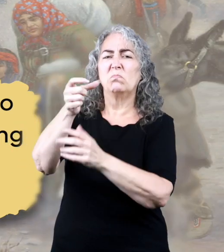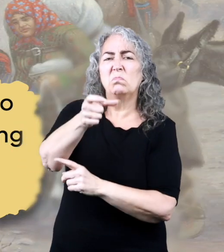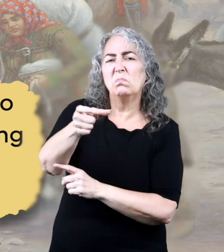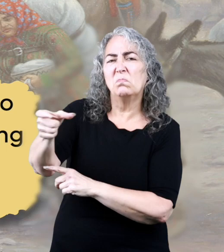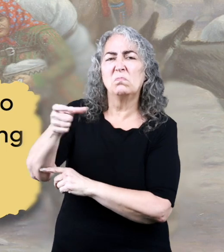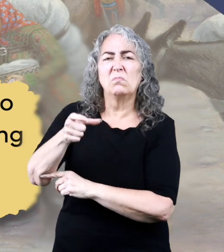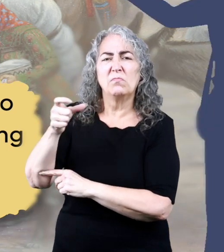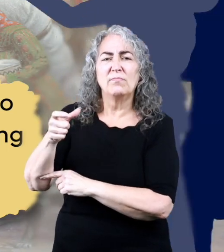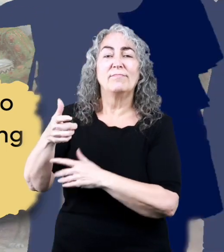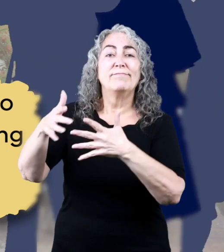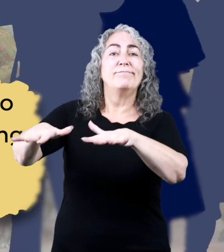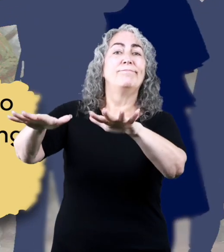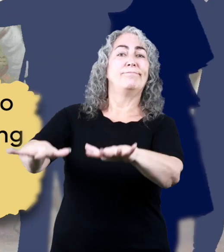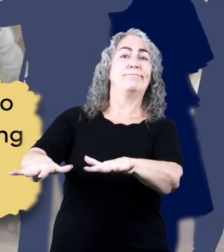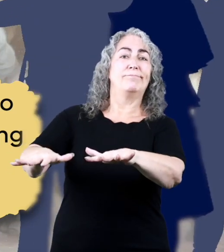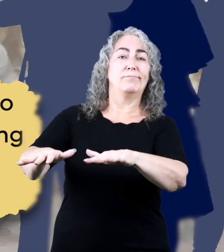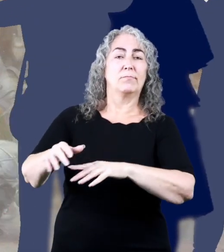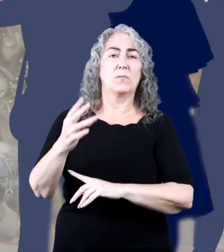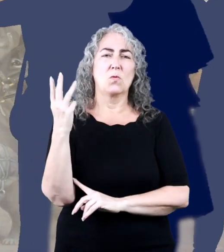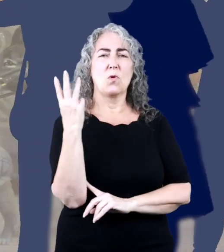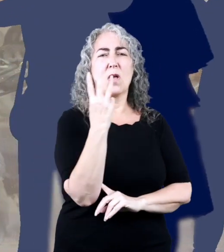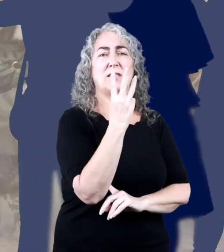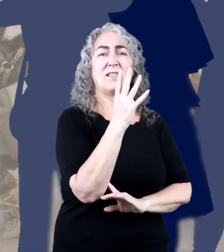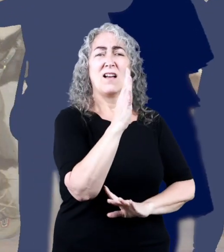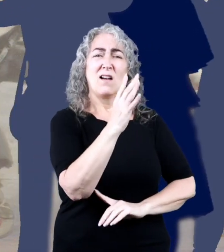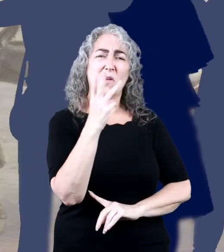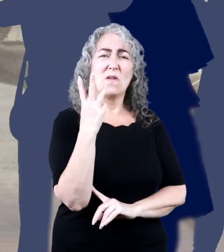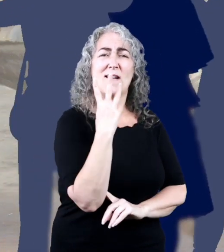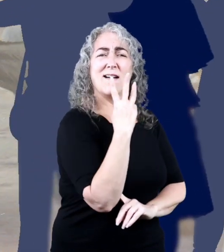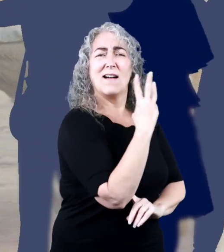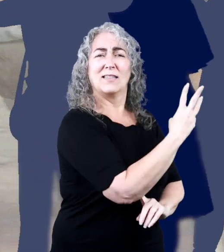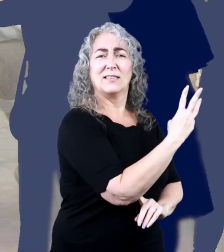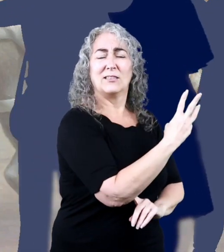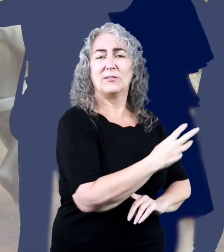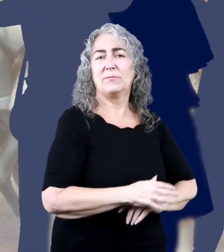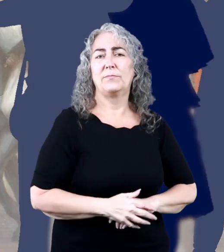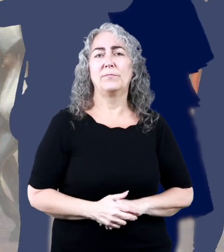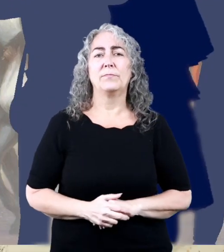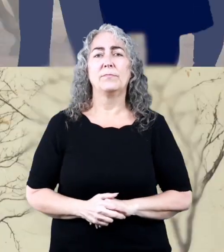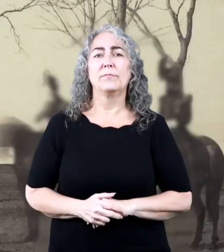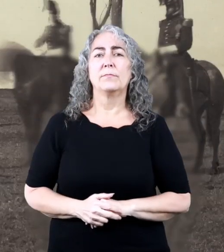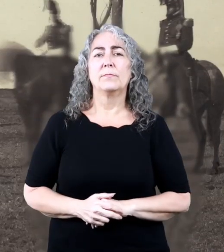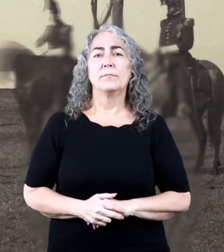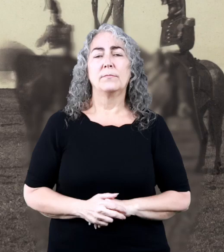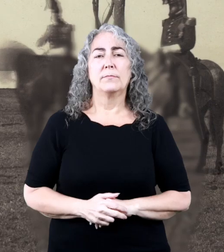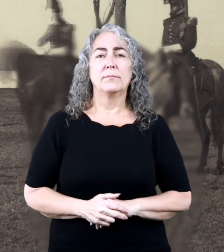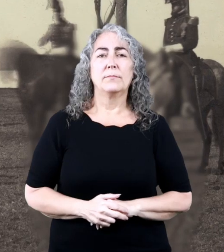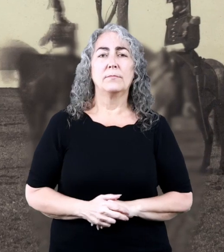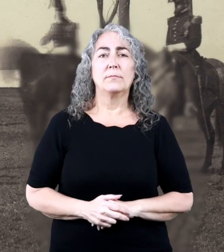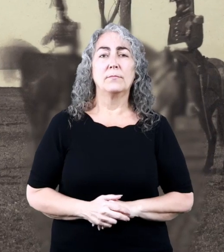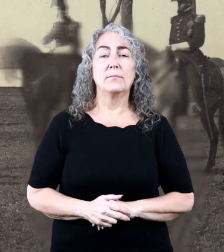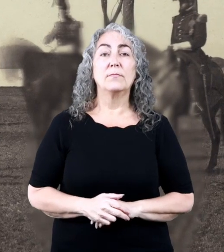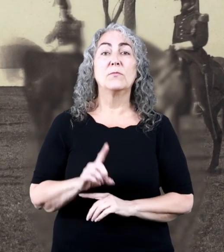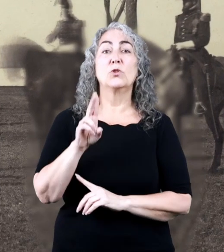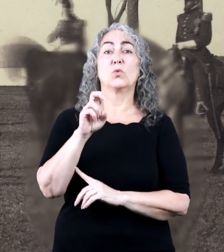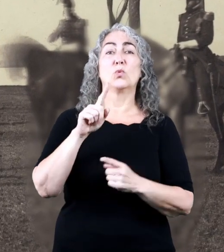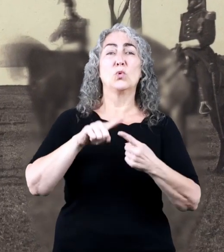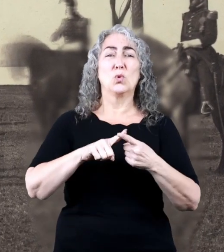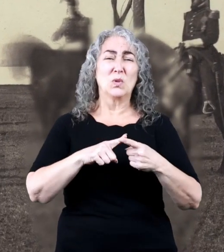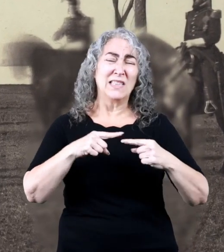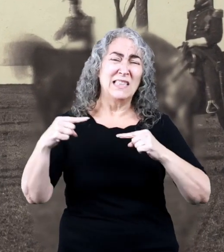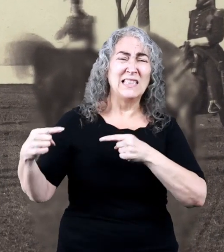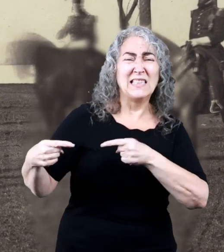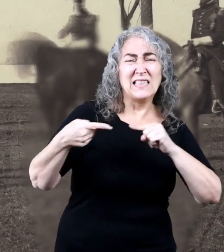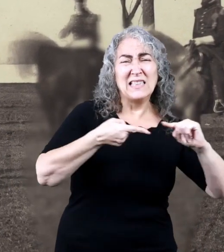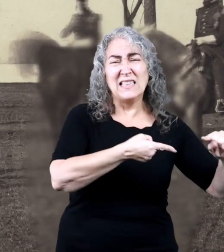to unsettled land in the West, using force if necessary. Due to tension between his